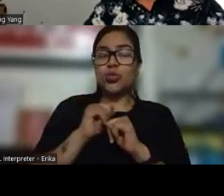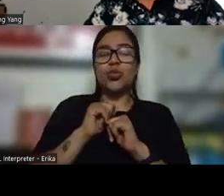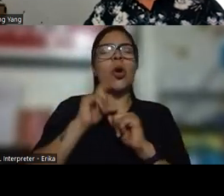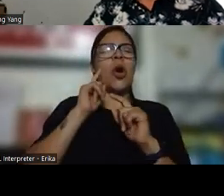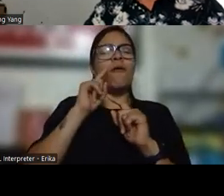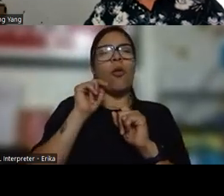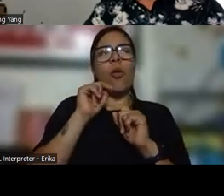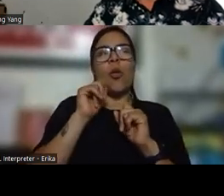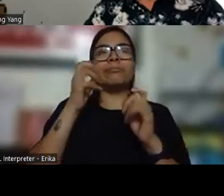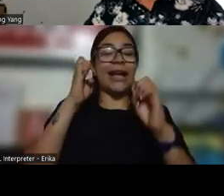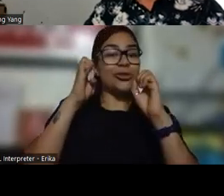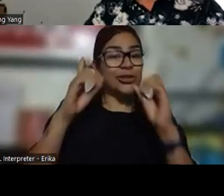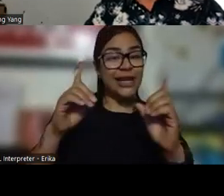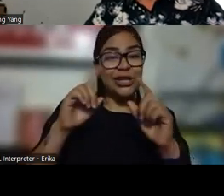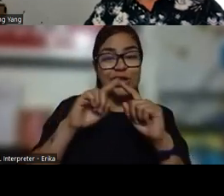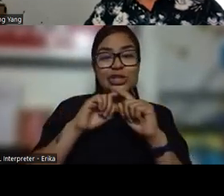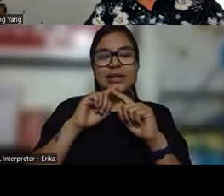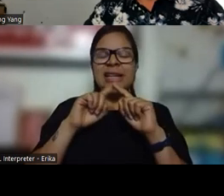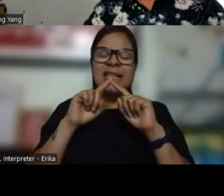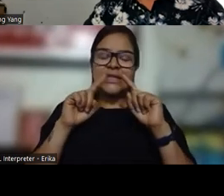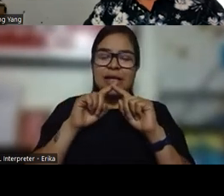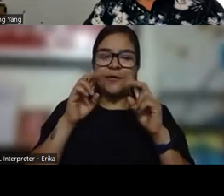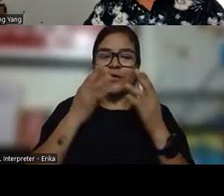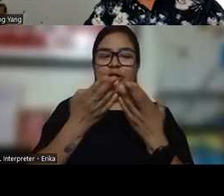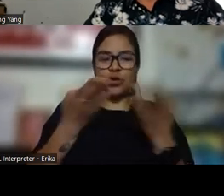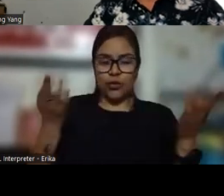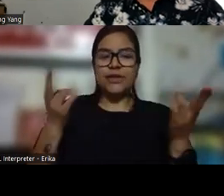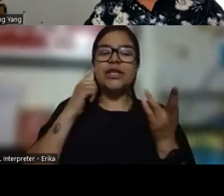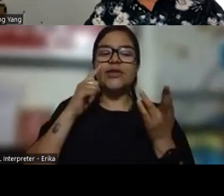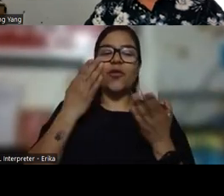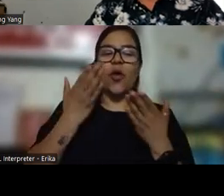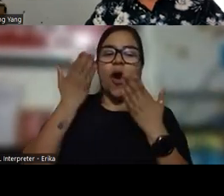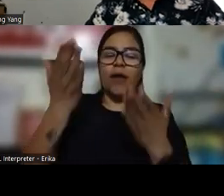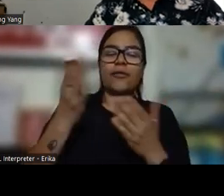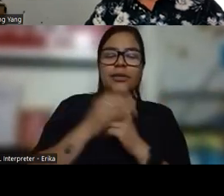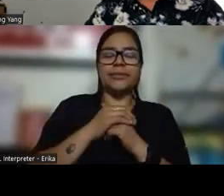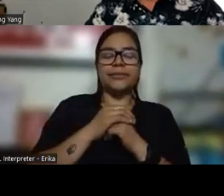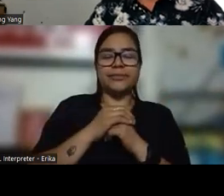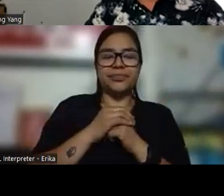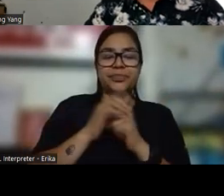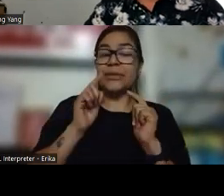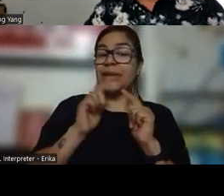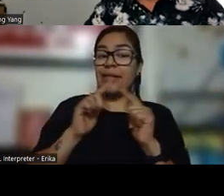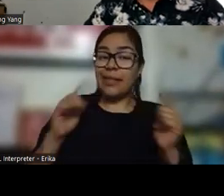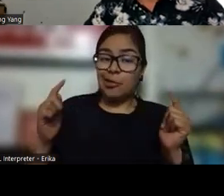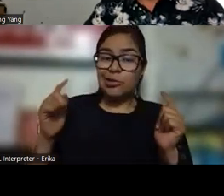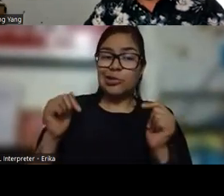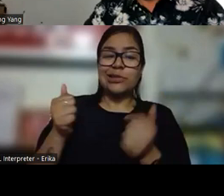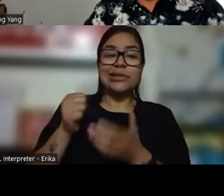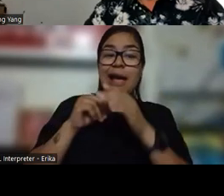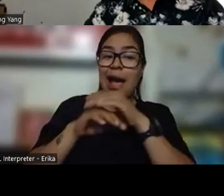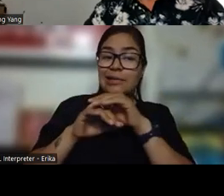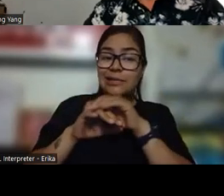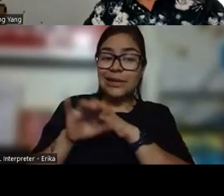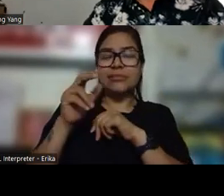Hmong, education and outreach, health and wellness, immigration, citizen assistant, language access, navigation,